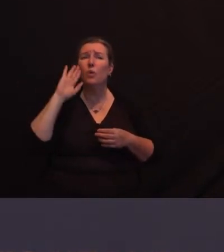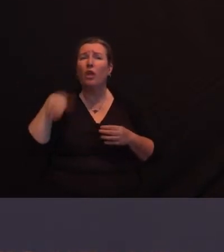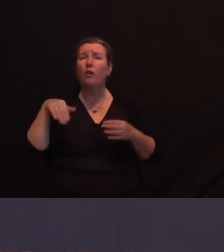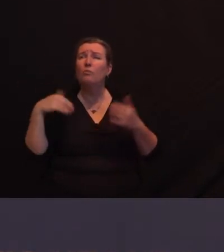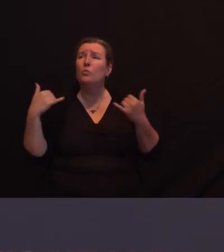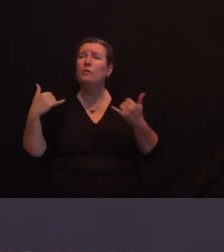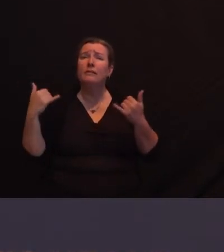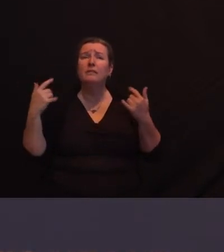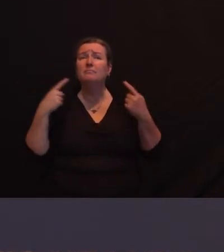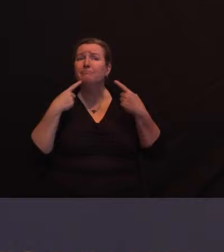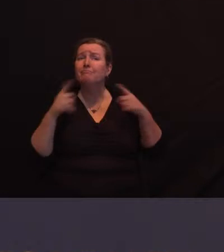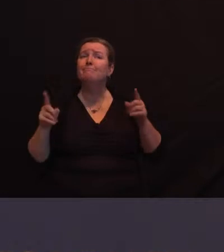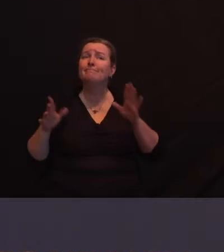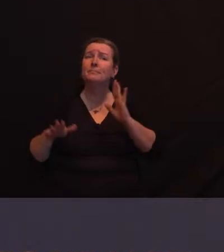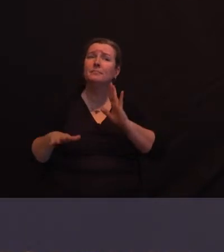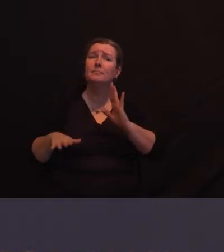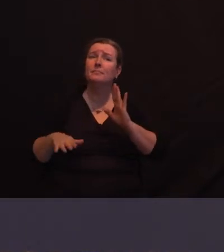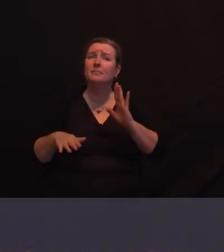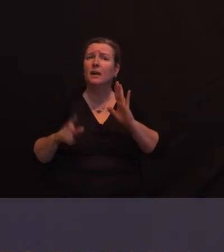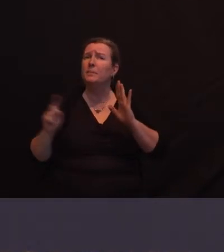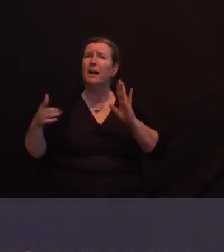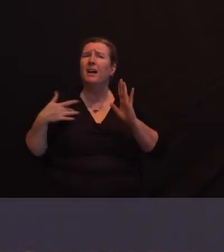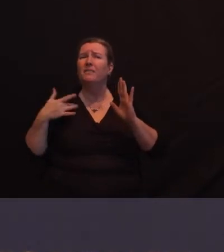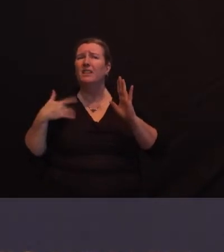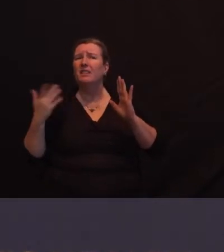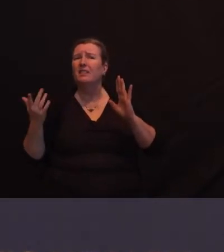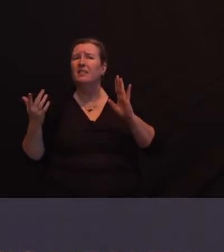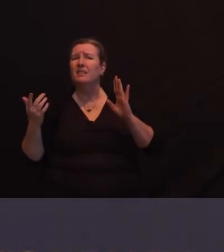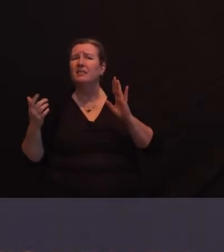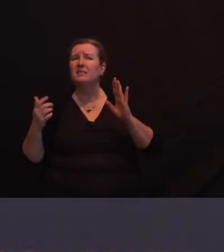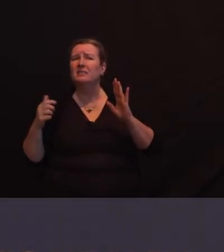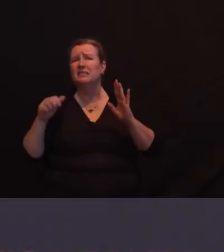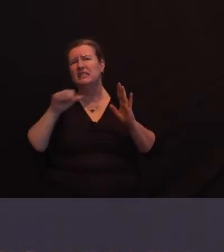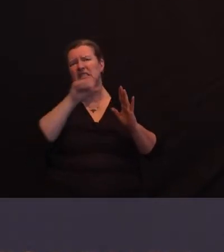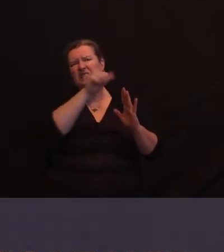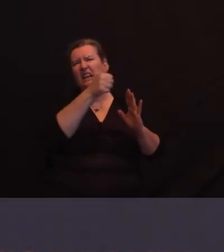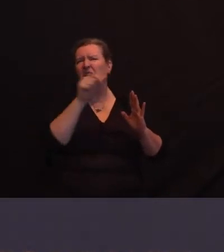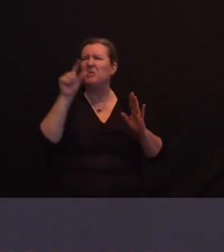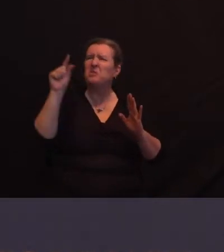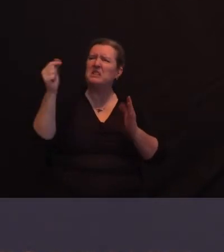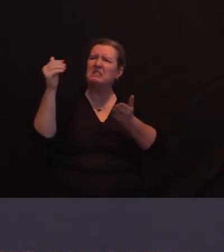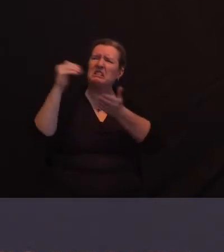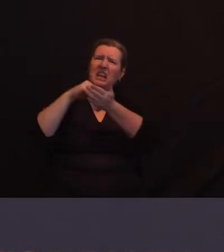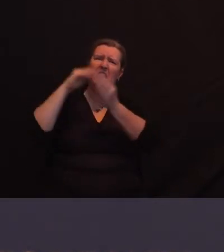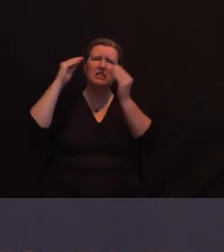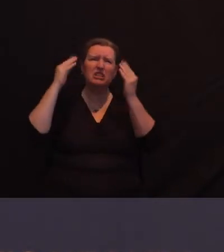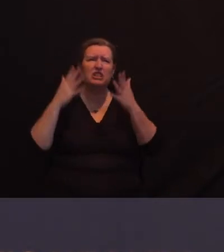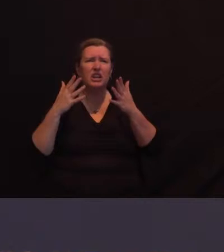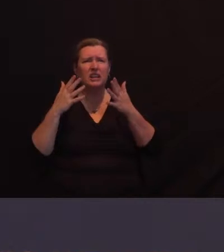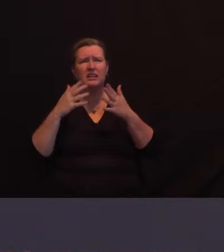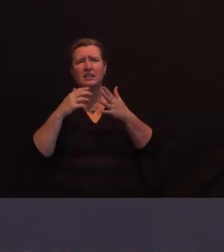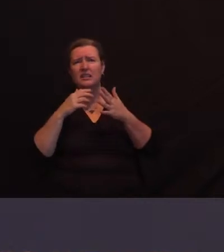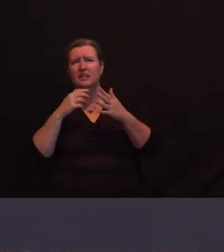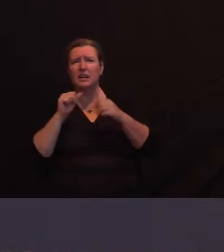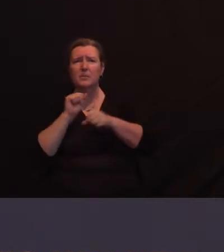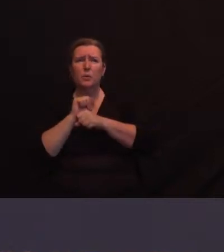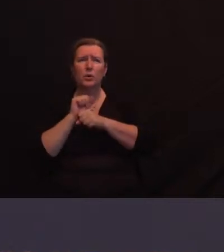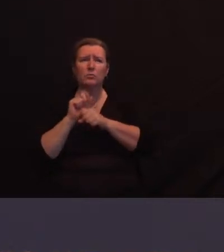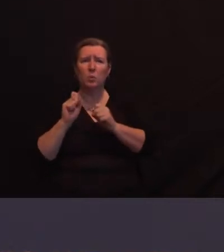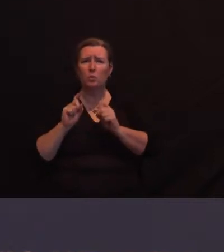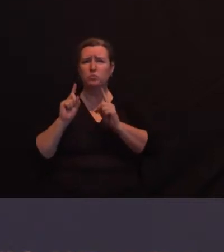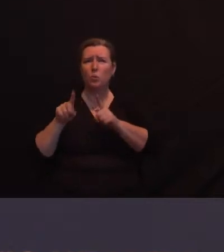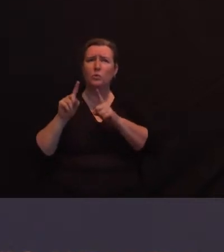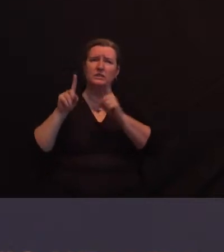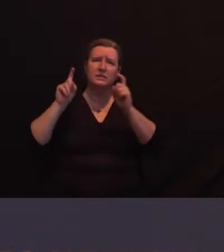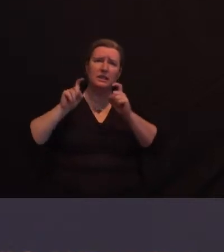that tens of thousands of teachers and tens of thousands of state employees could be regularly tested multiple times a week for COVID.